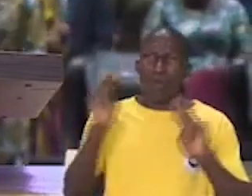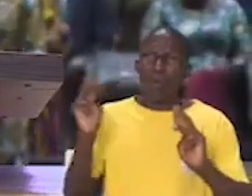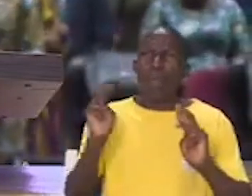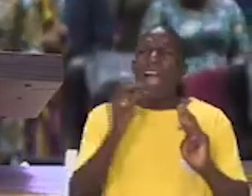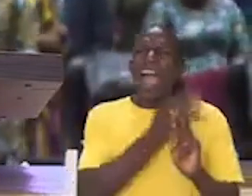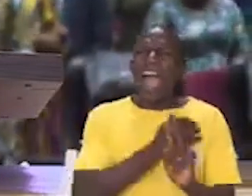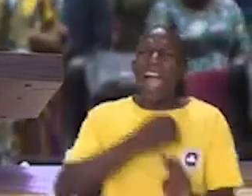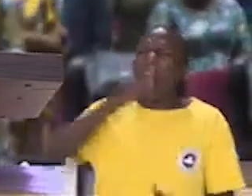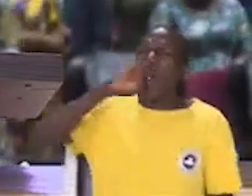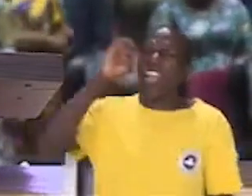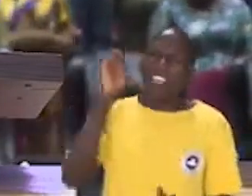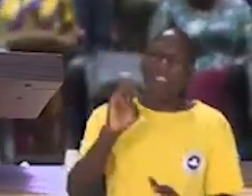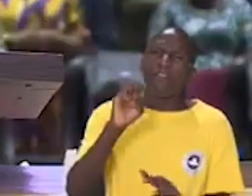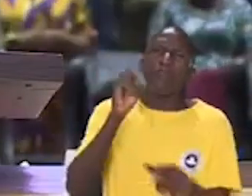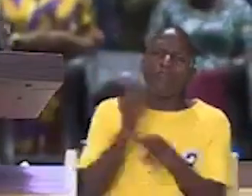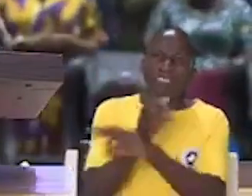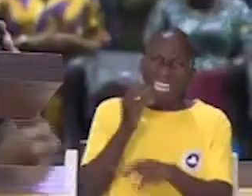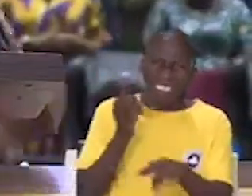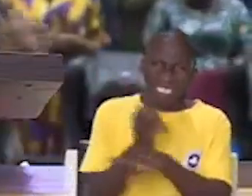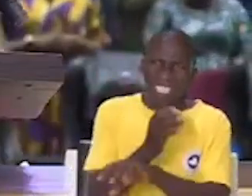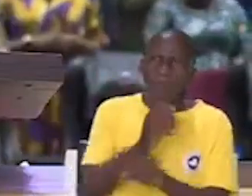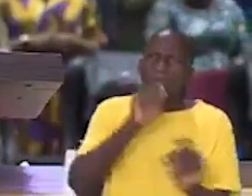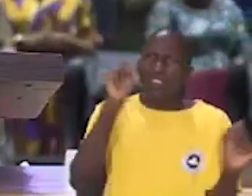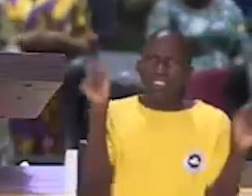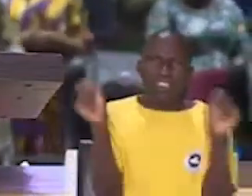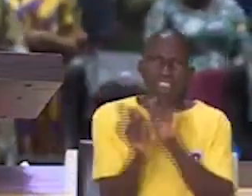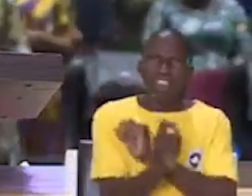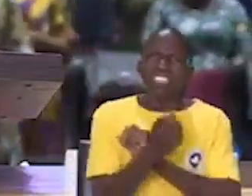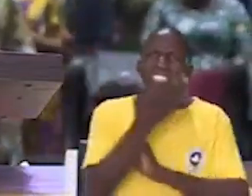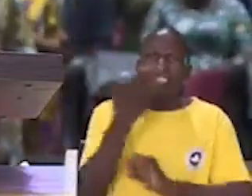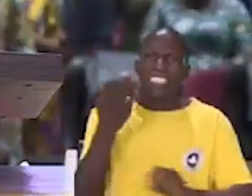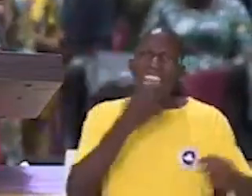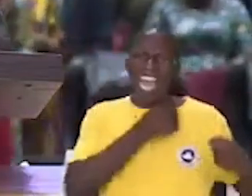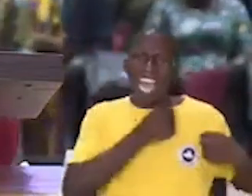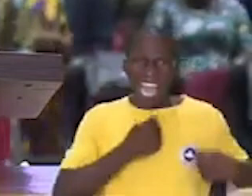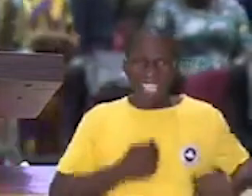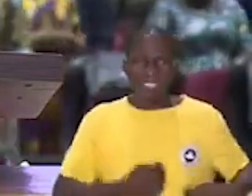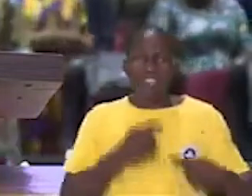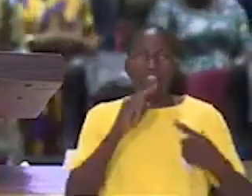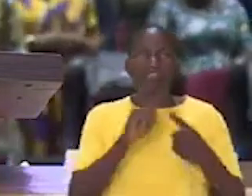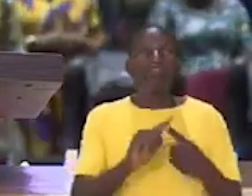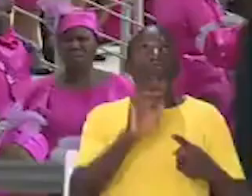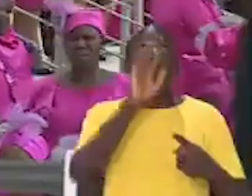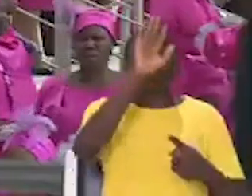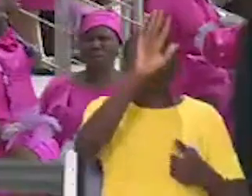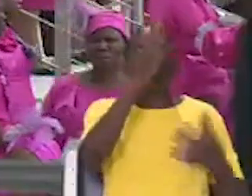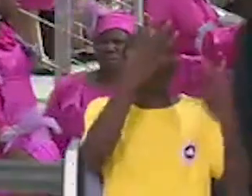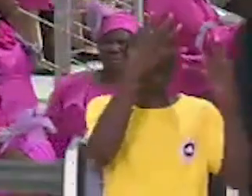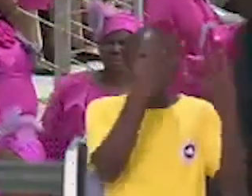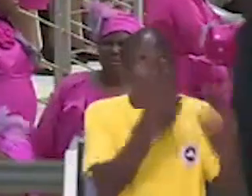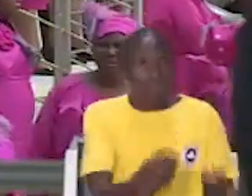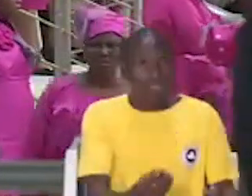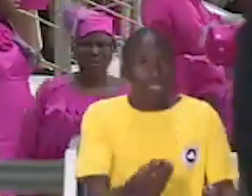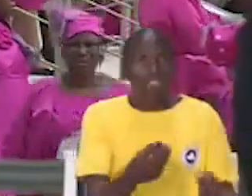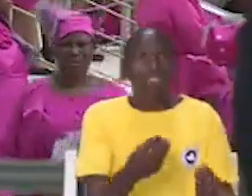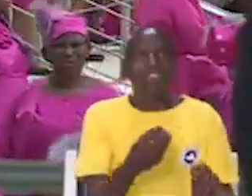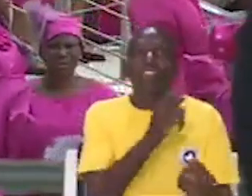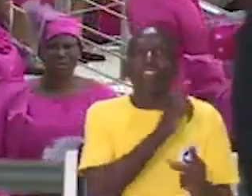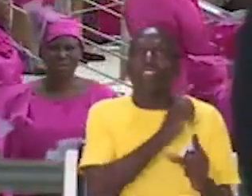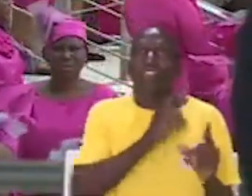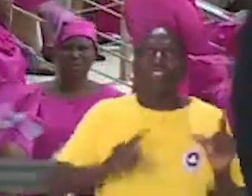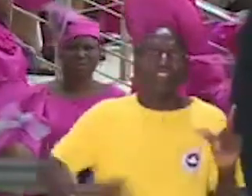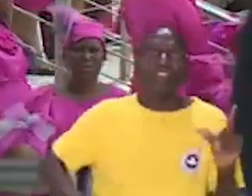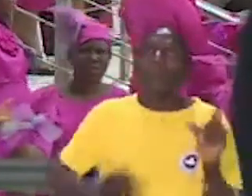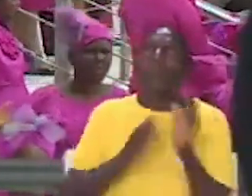evil counsel. Turn their hearts to your divine solution. Meet them in the day.